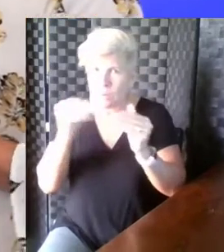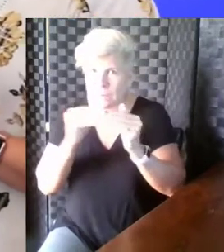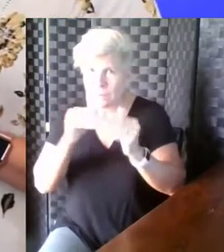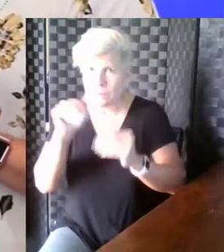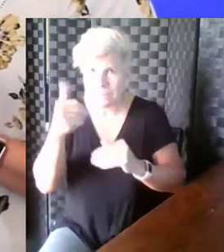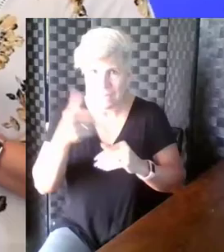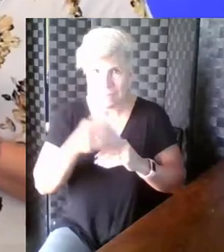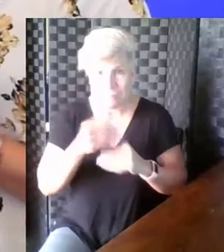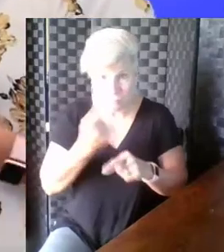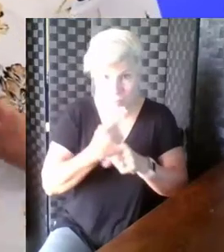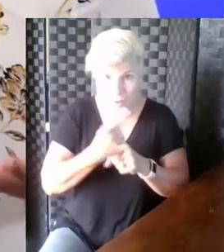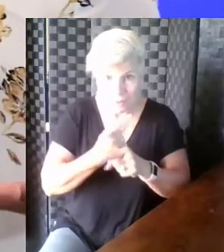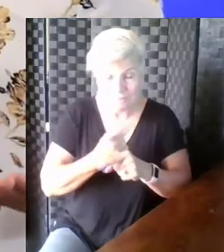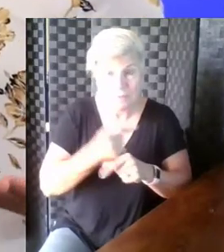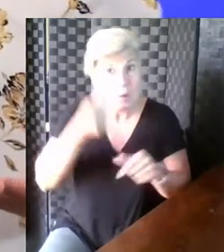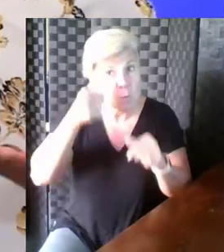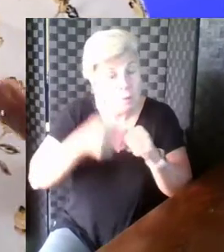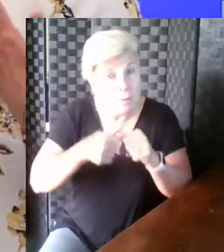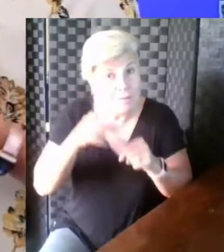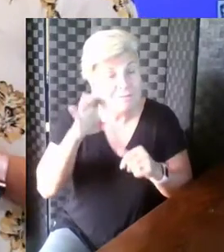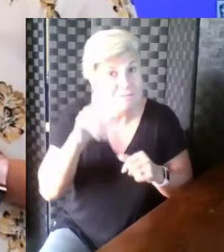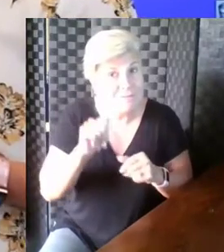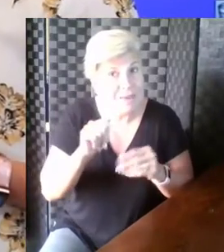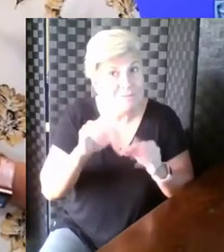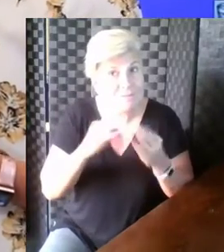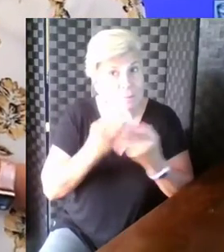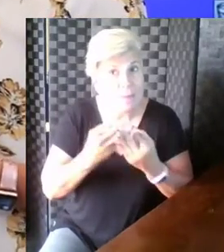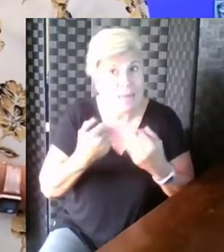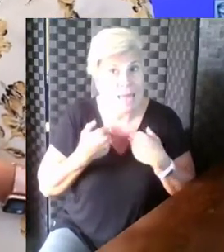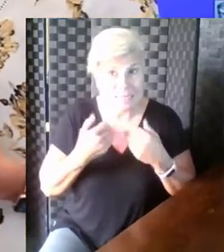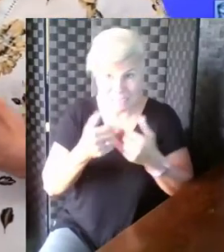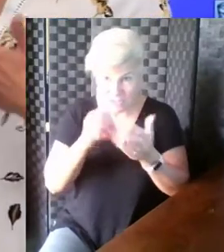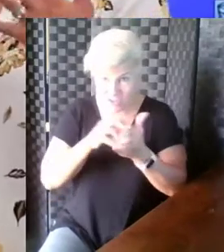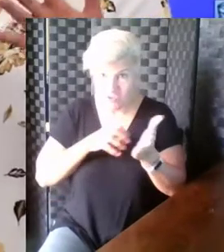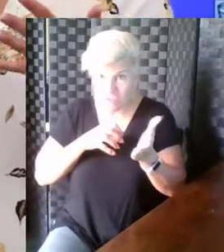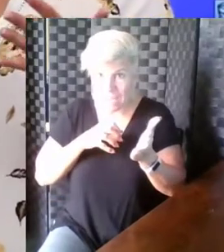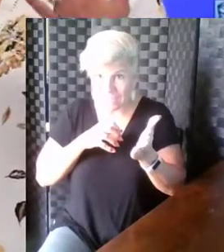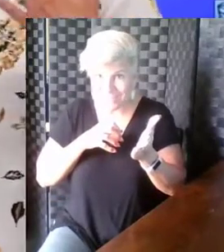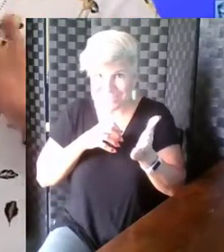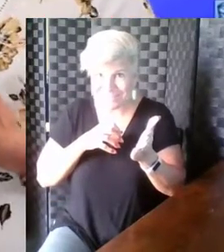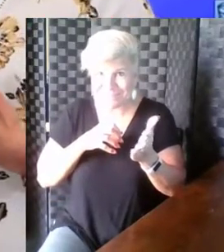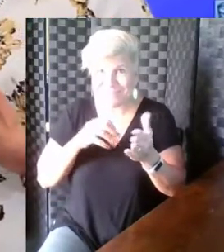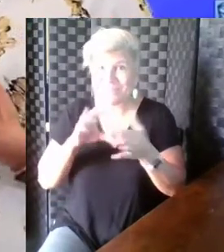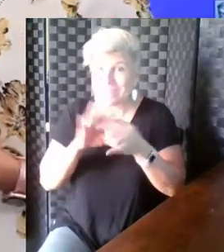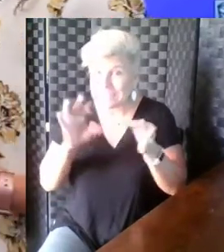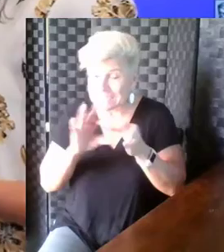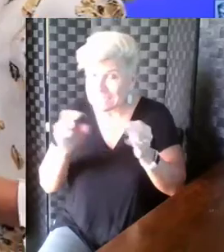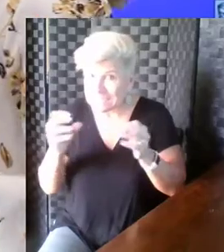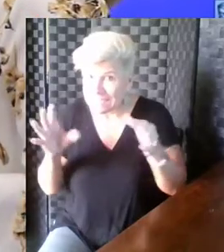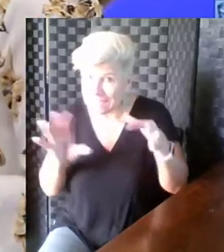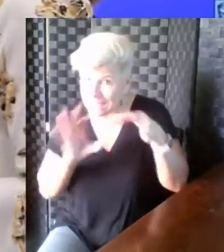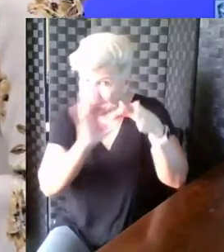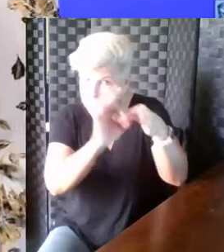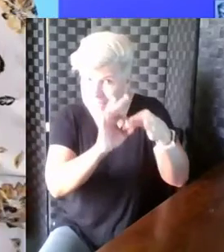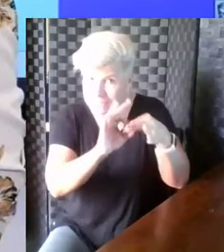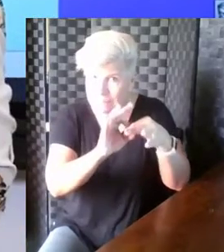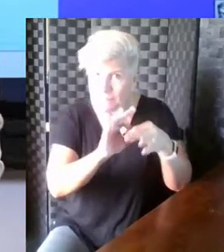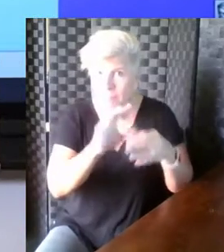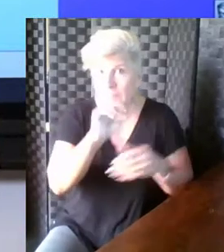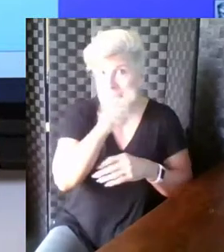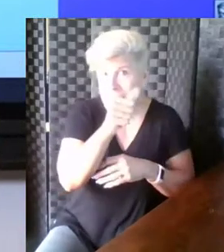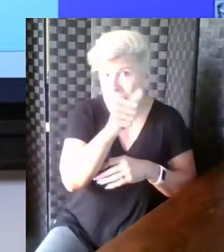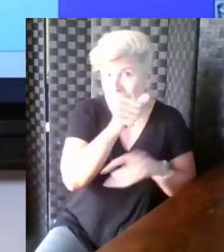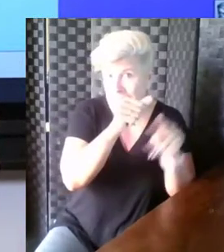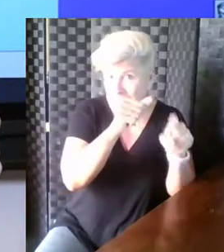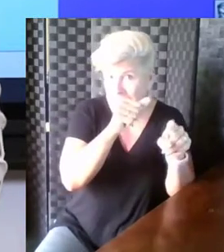10, right? And remember a fact family also has a set of subtraction facts that go with it. So I'm going to take that 10, I'm